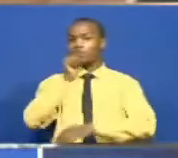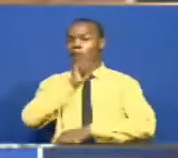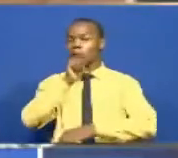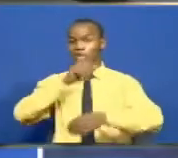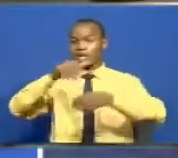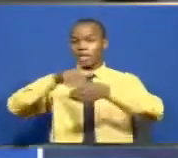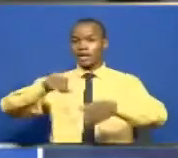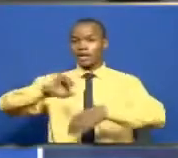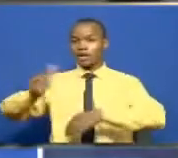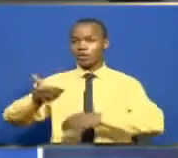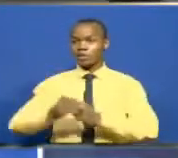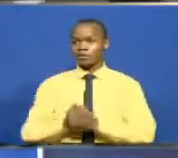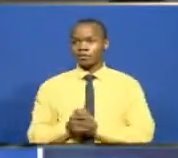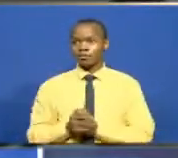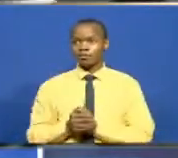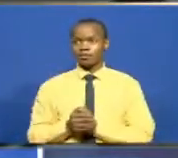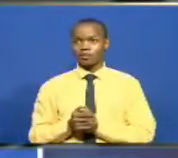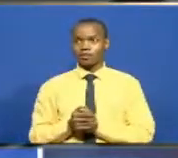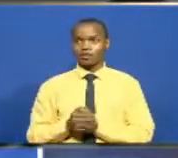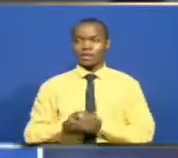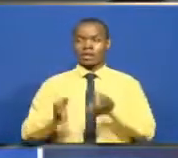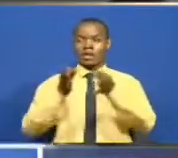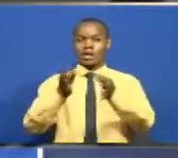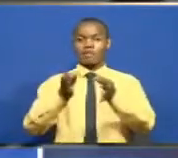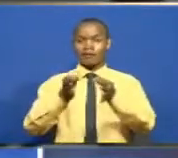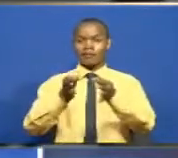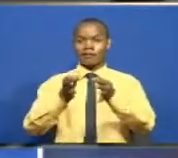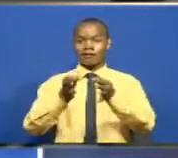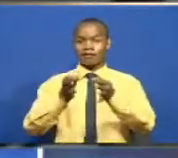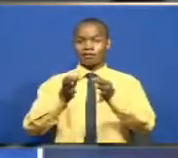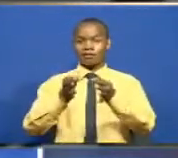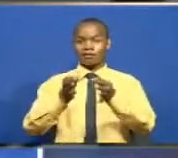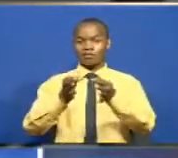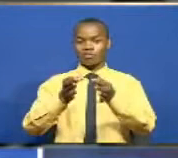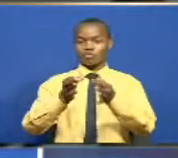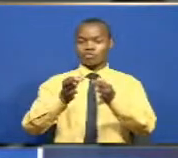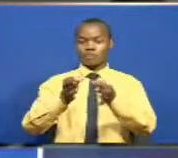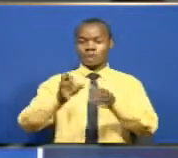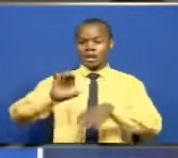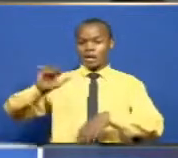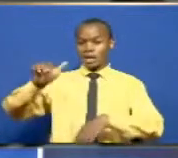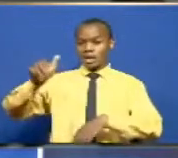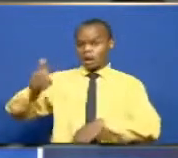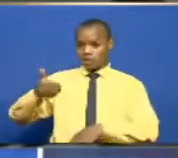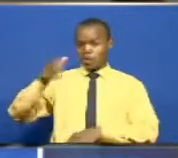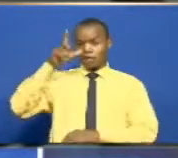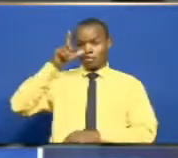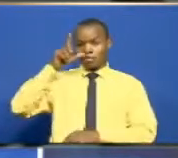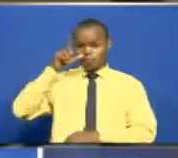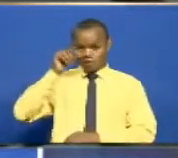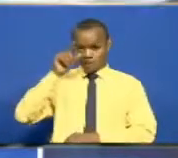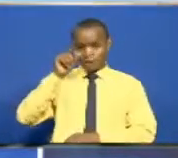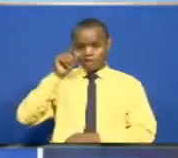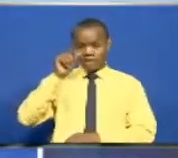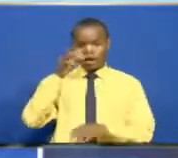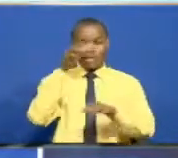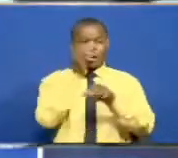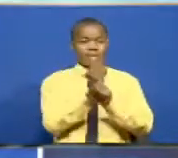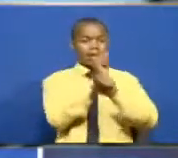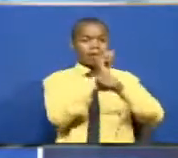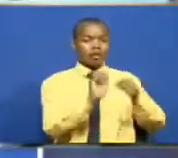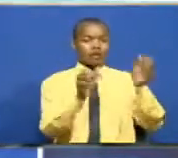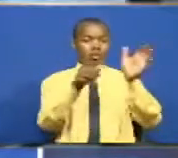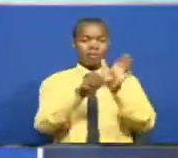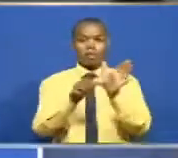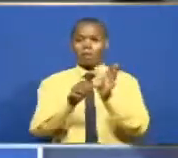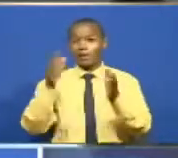the county. Ikiwa hata serikali yetu ya county government, for example, haiwezi kuliona tatizo hili kuwa